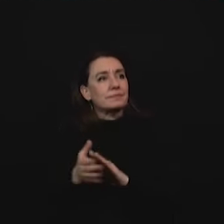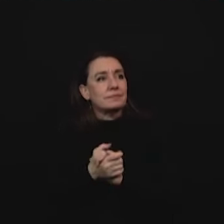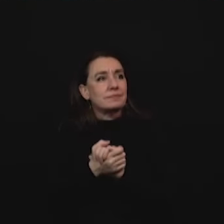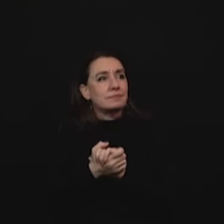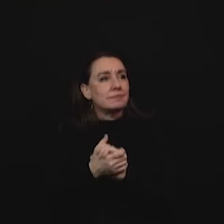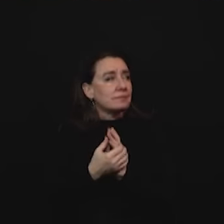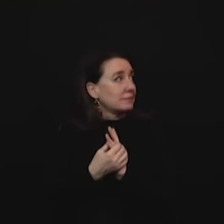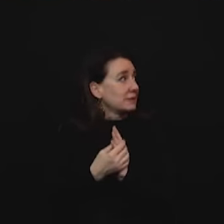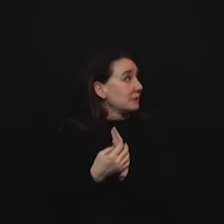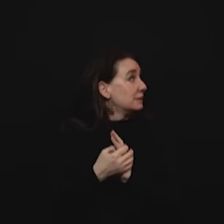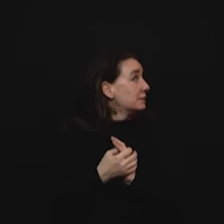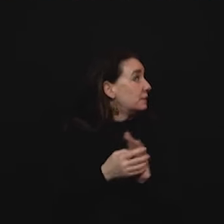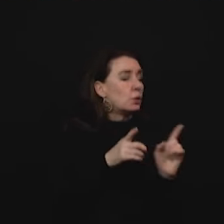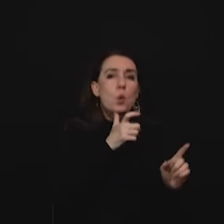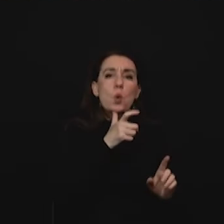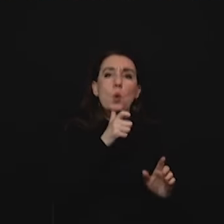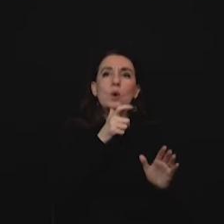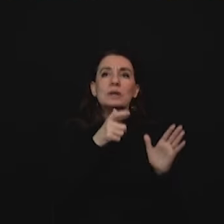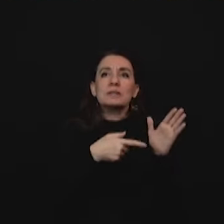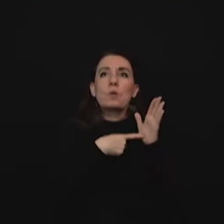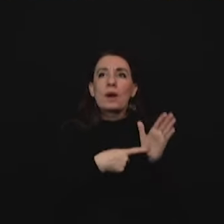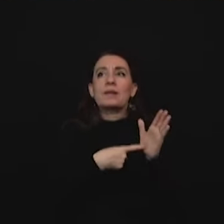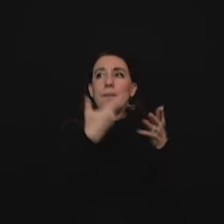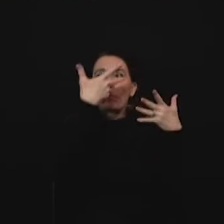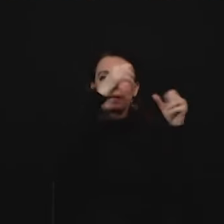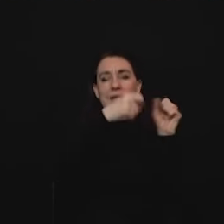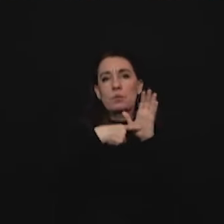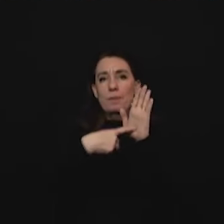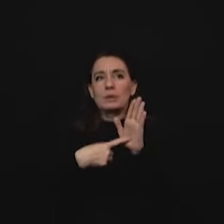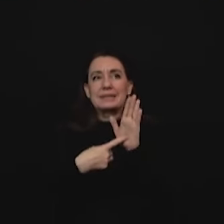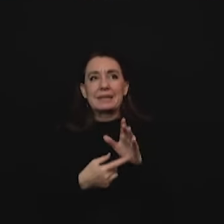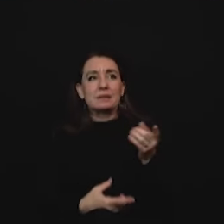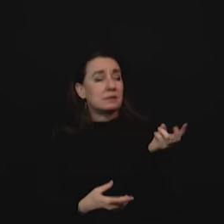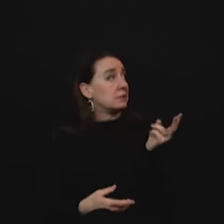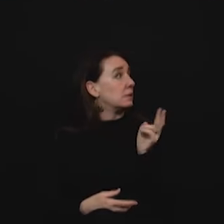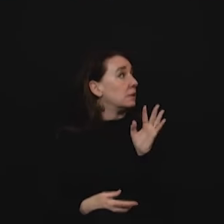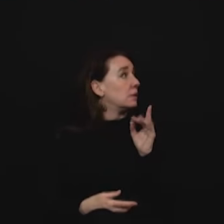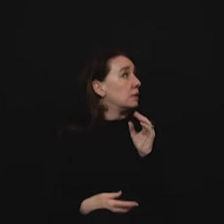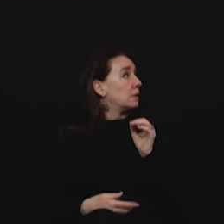We'll touch base on that. Who do you think? Who does the president represent? What do you think?